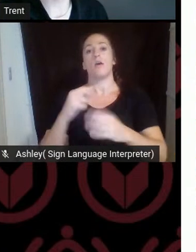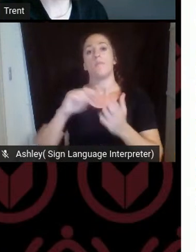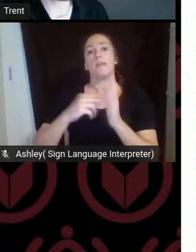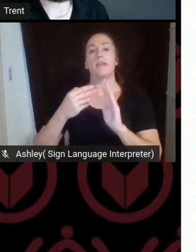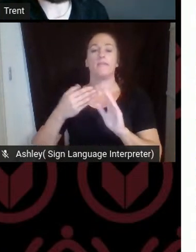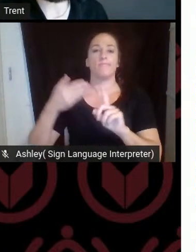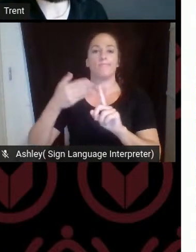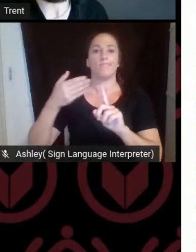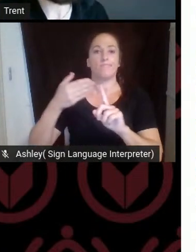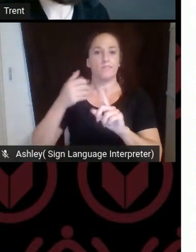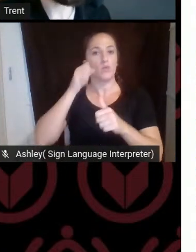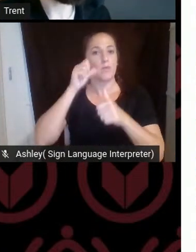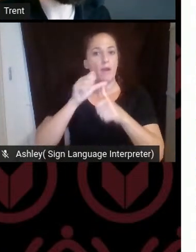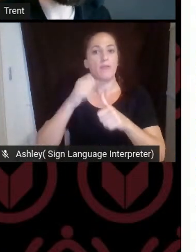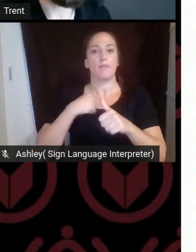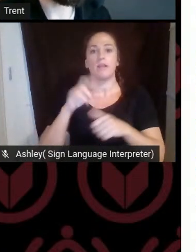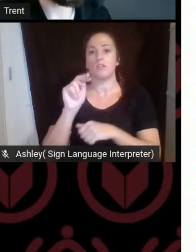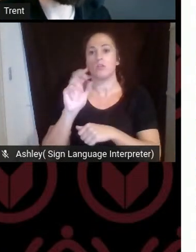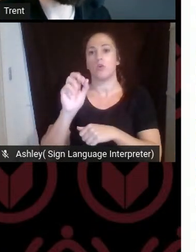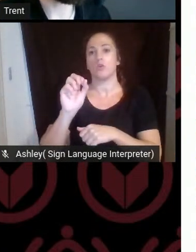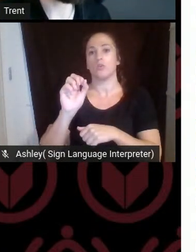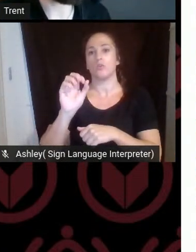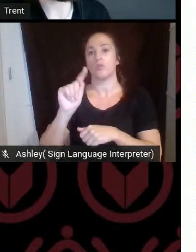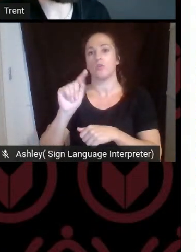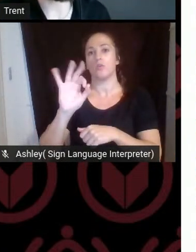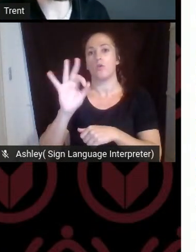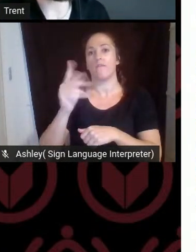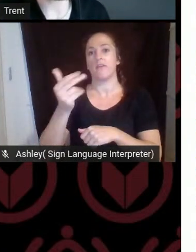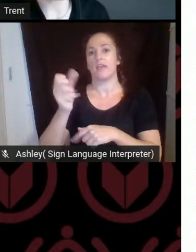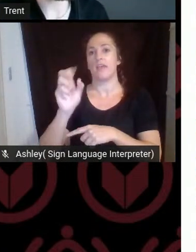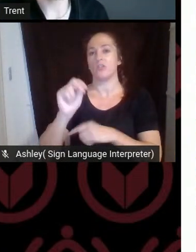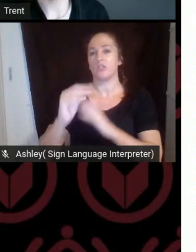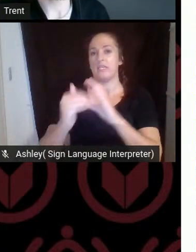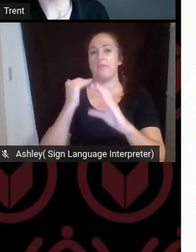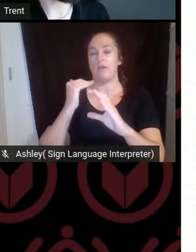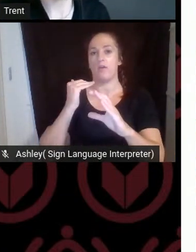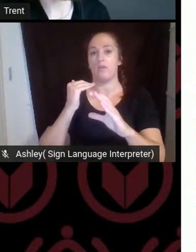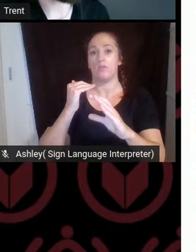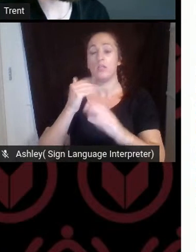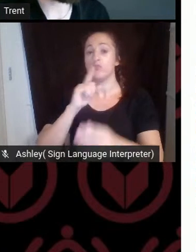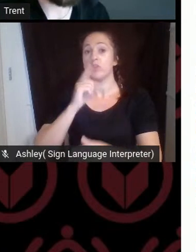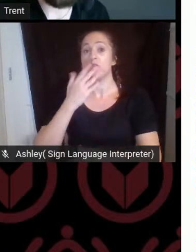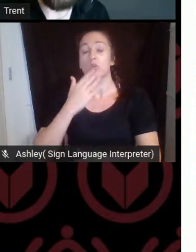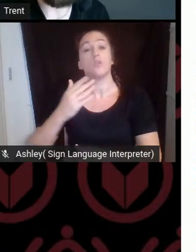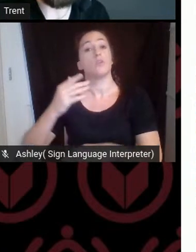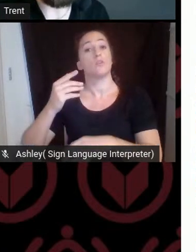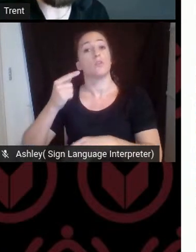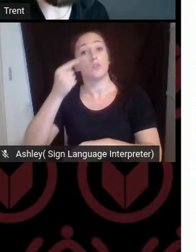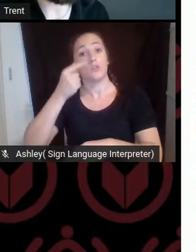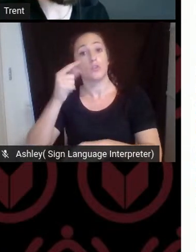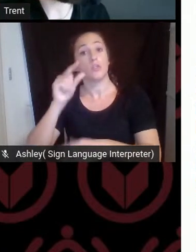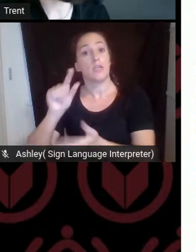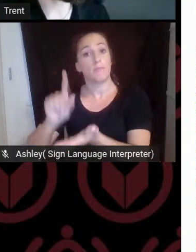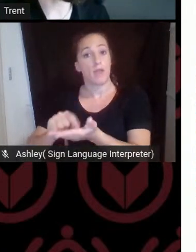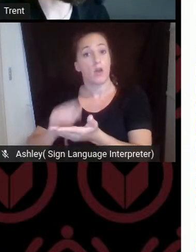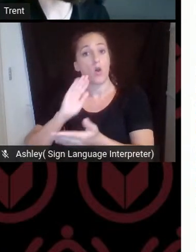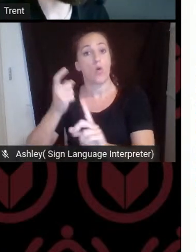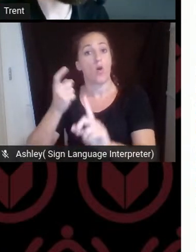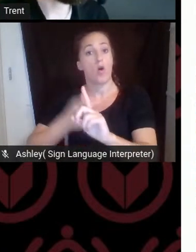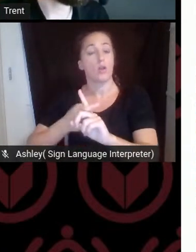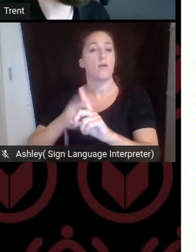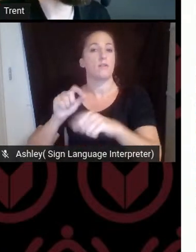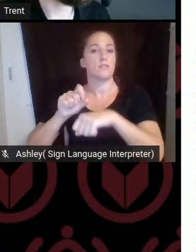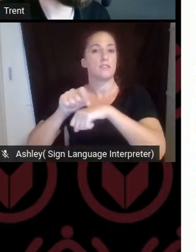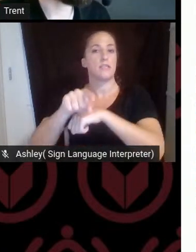benefit of RSVPing yes to events, is that Gmail will automatically send you, or a calendar will automatically send emails to your Gmail